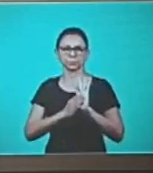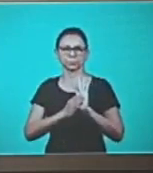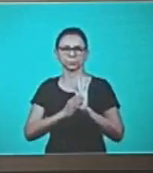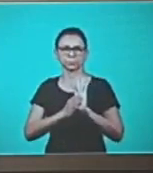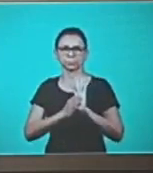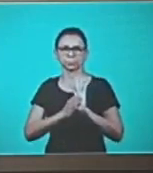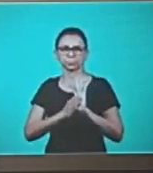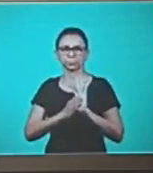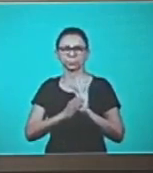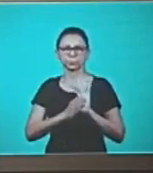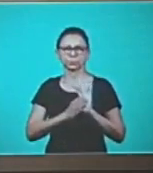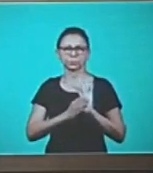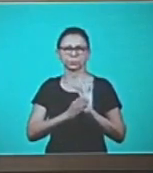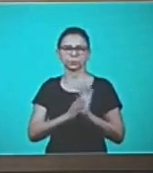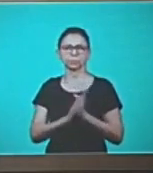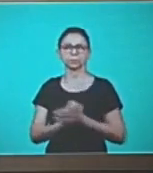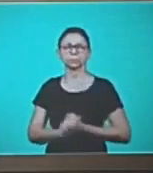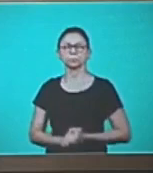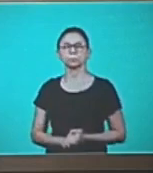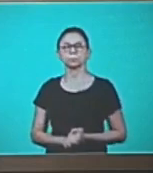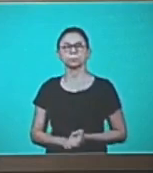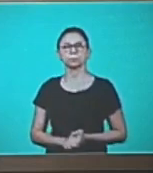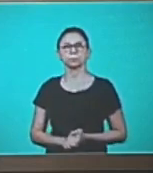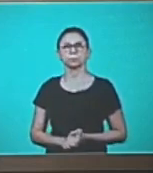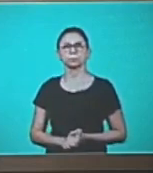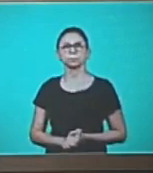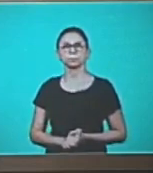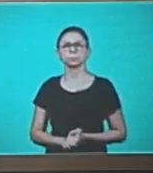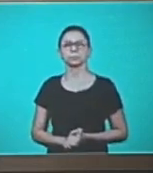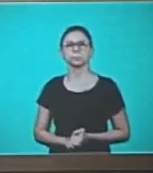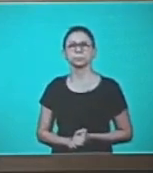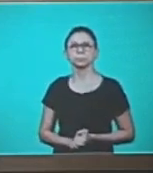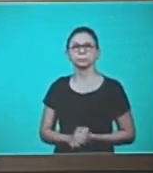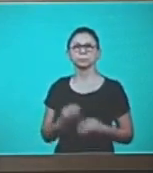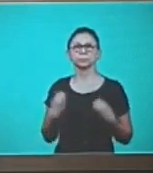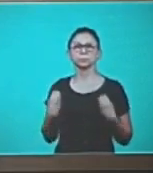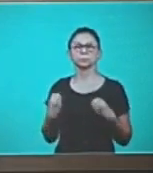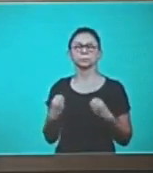that was determined so that the church